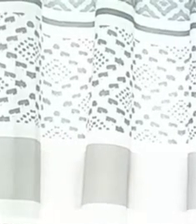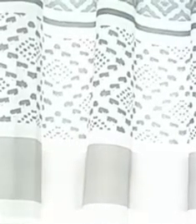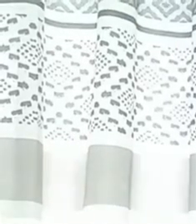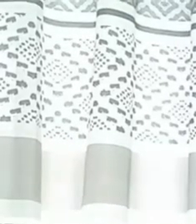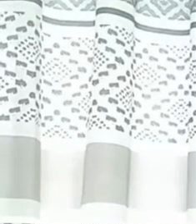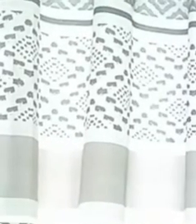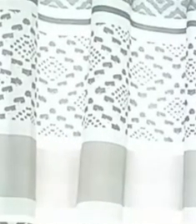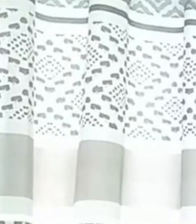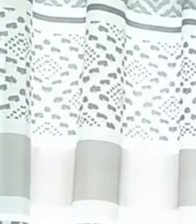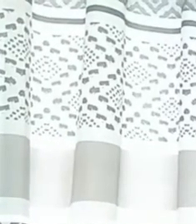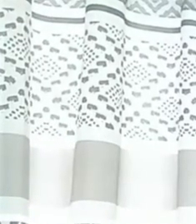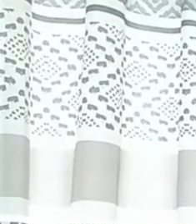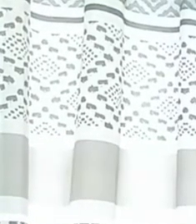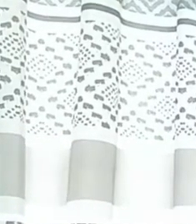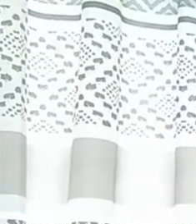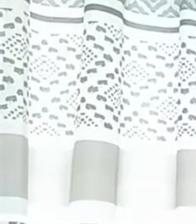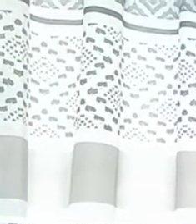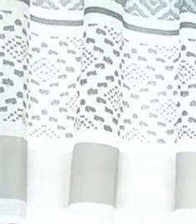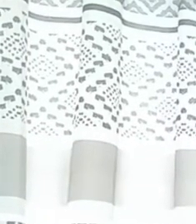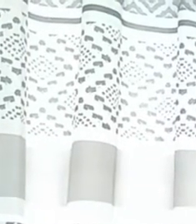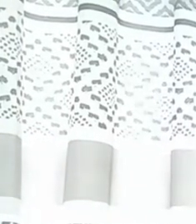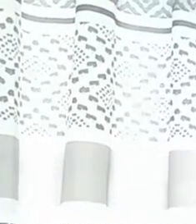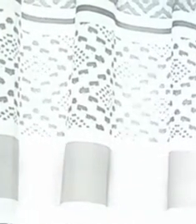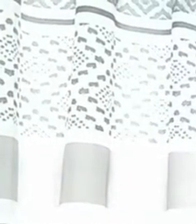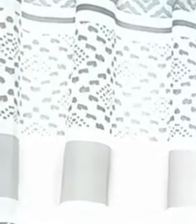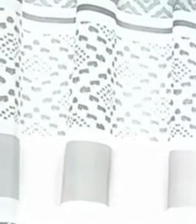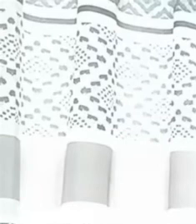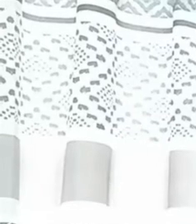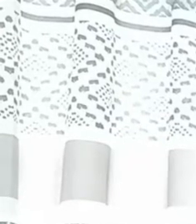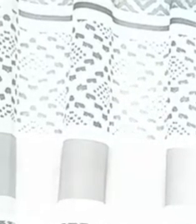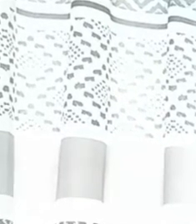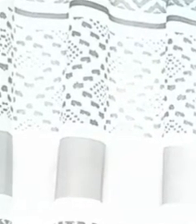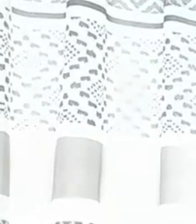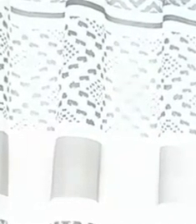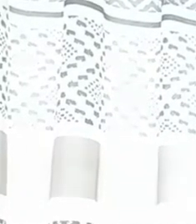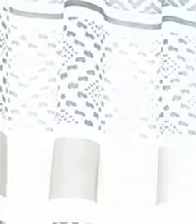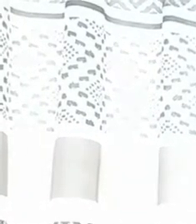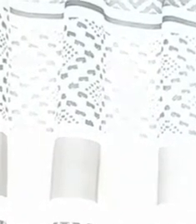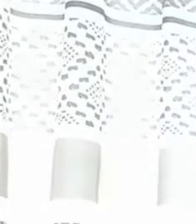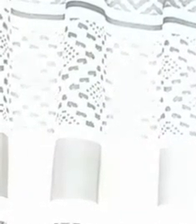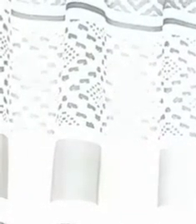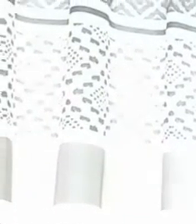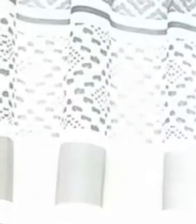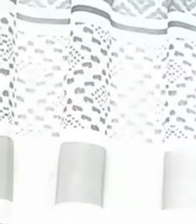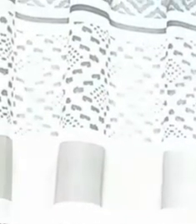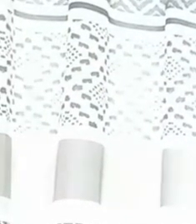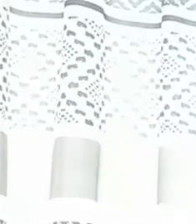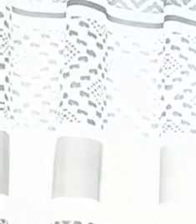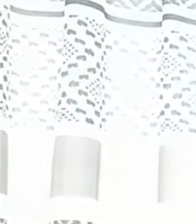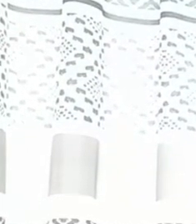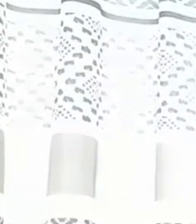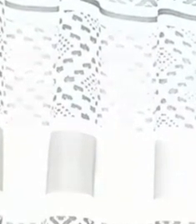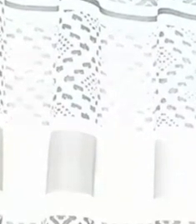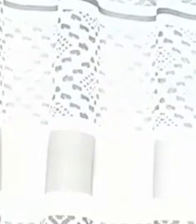since we as schools also top up on hard copies for them also on a week, on a weekly basis,